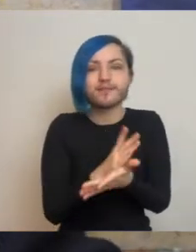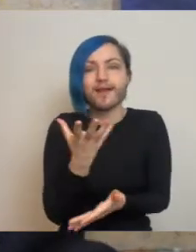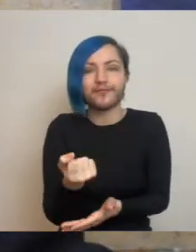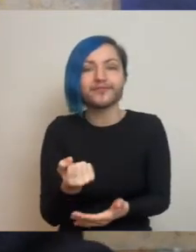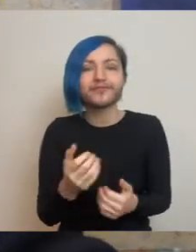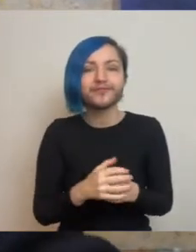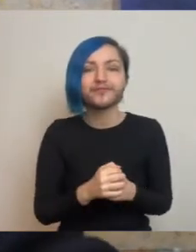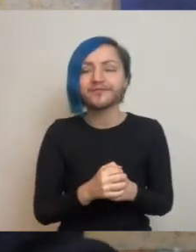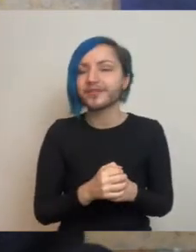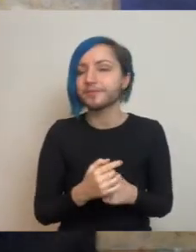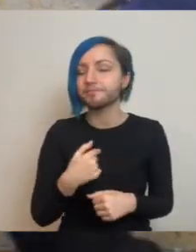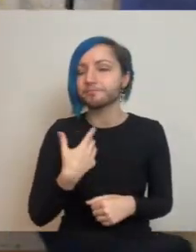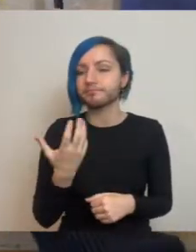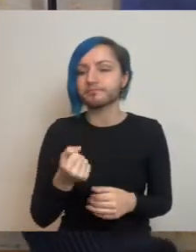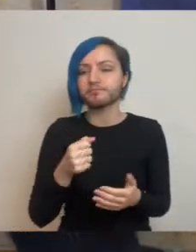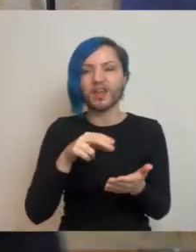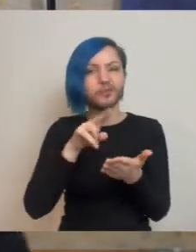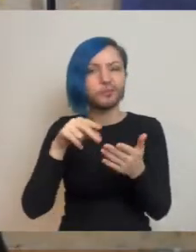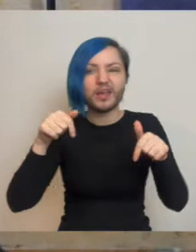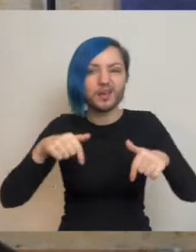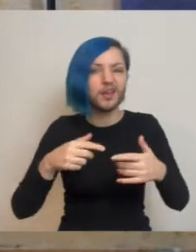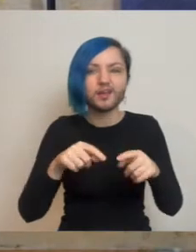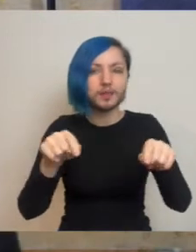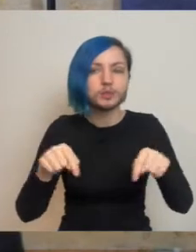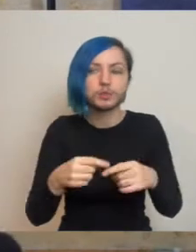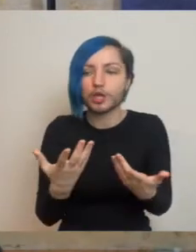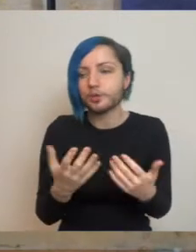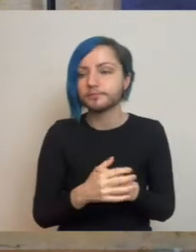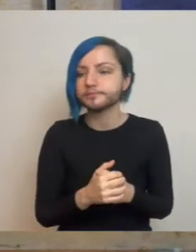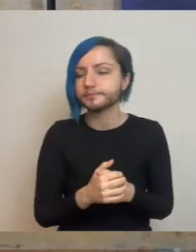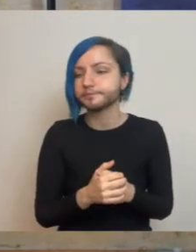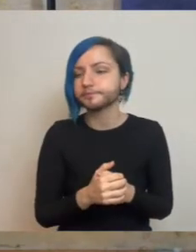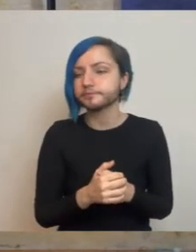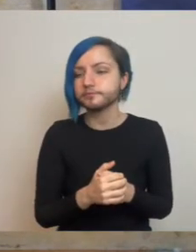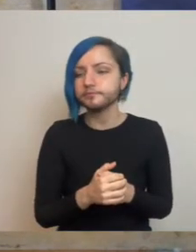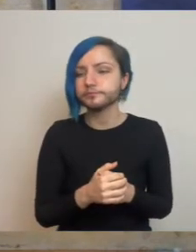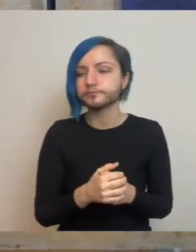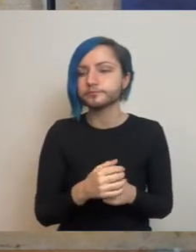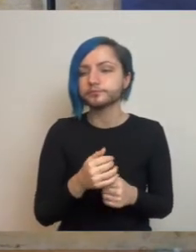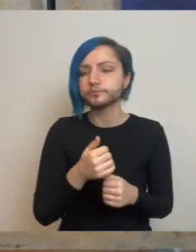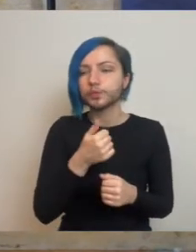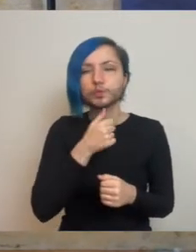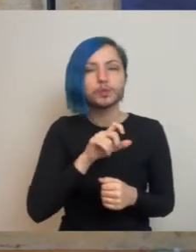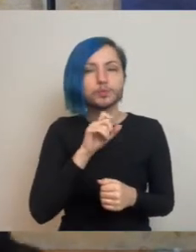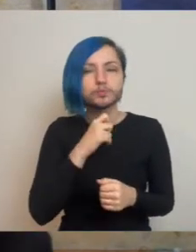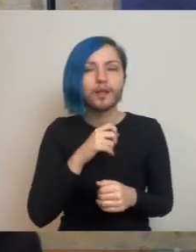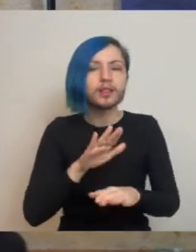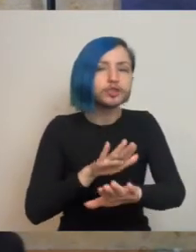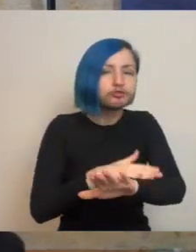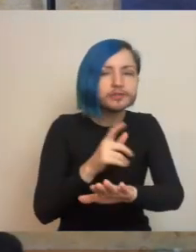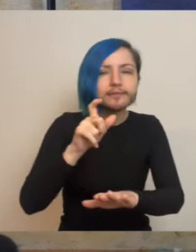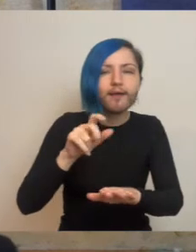just have some paint lying around in the studio here. I'm gonna stick with sort of greens and